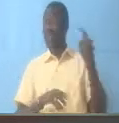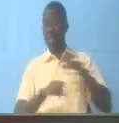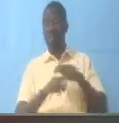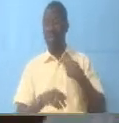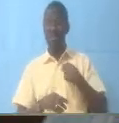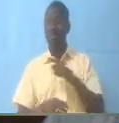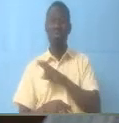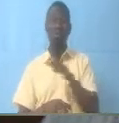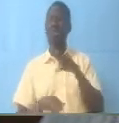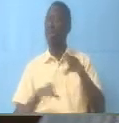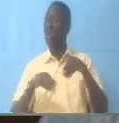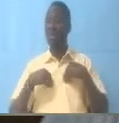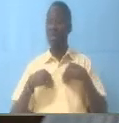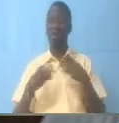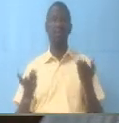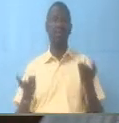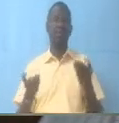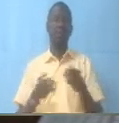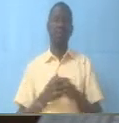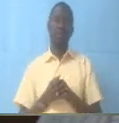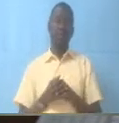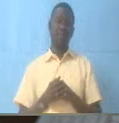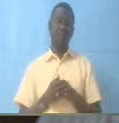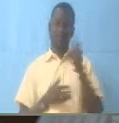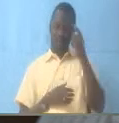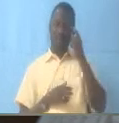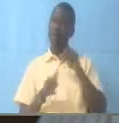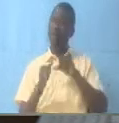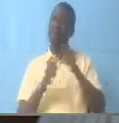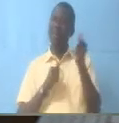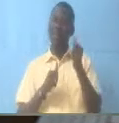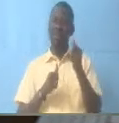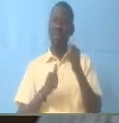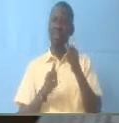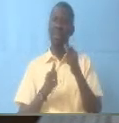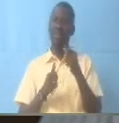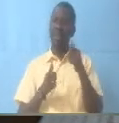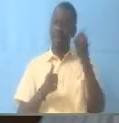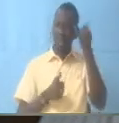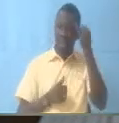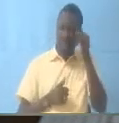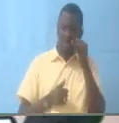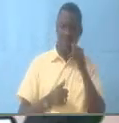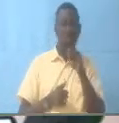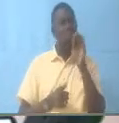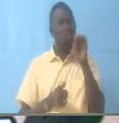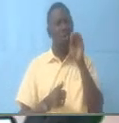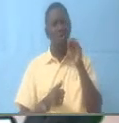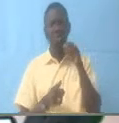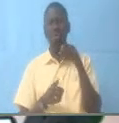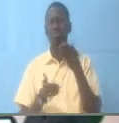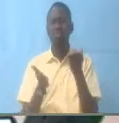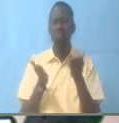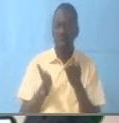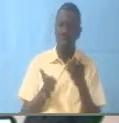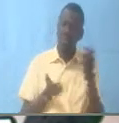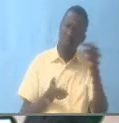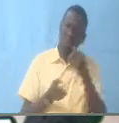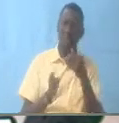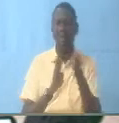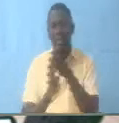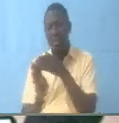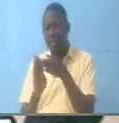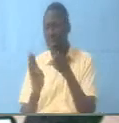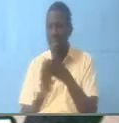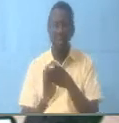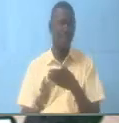ndax moom ñoom mënoon nañoo oo taalibe yi waxtaan ak ñoom bu fekkee ne sax dañ leen a jox dara ñu dal di leen neexal waaye nag moom mooy